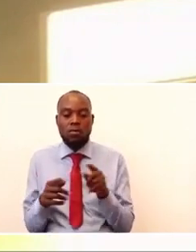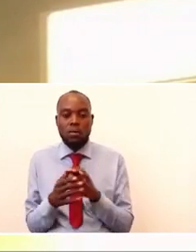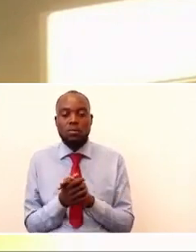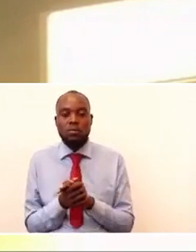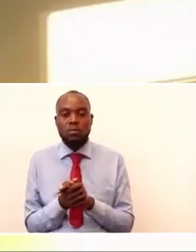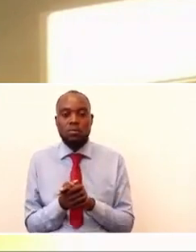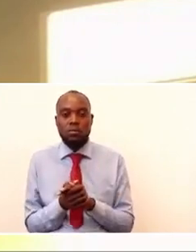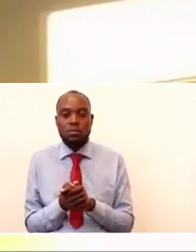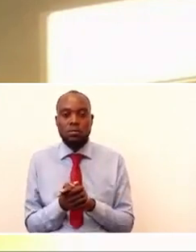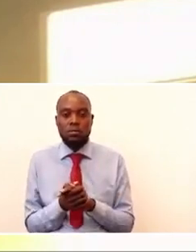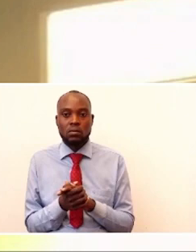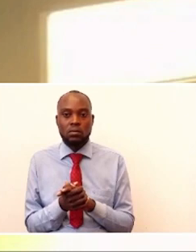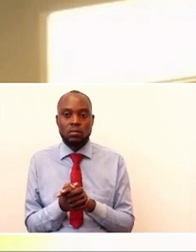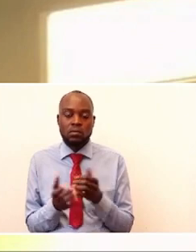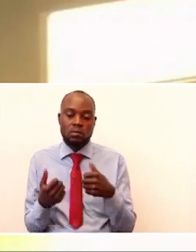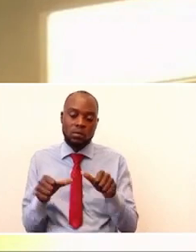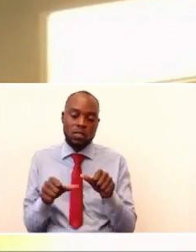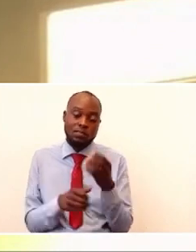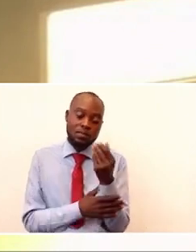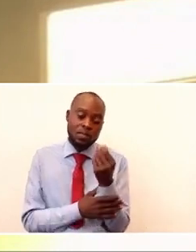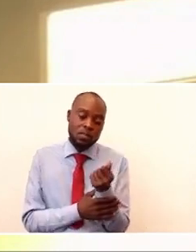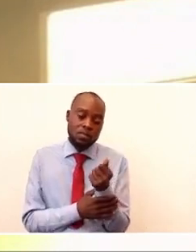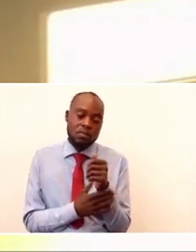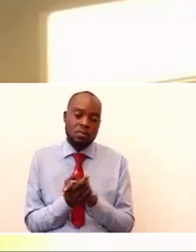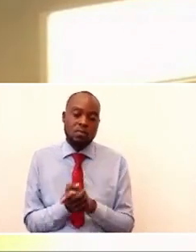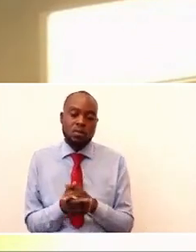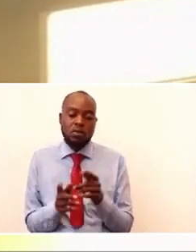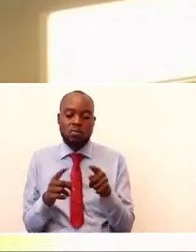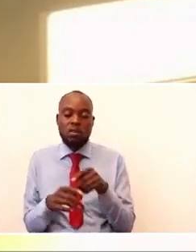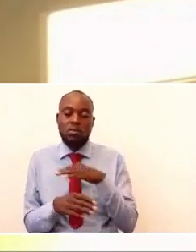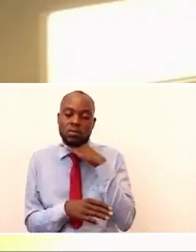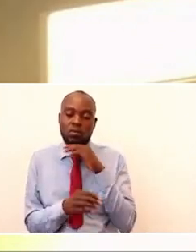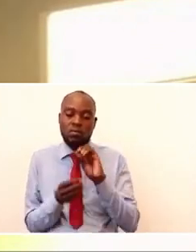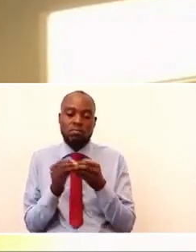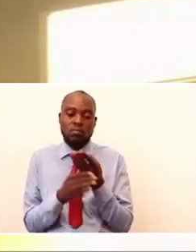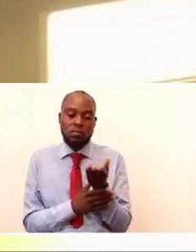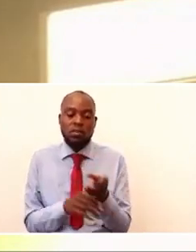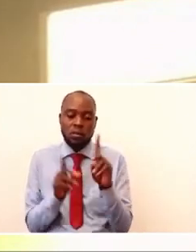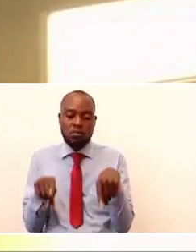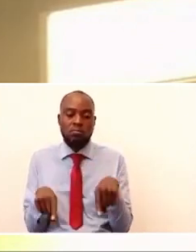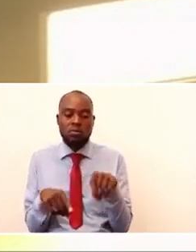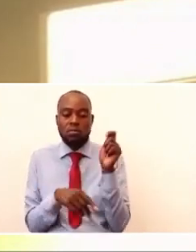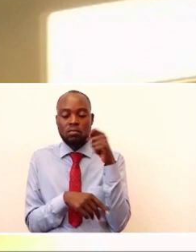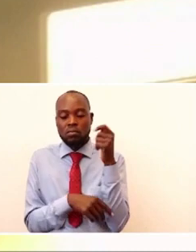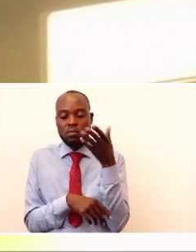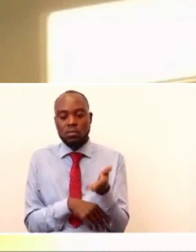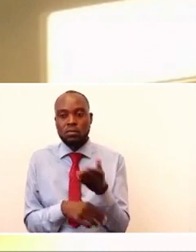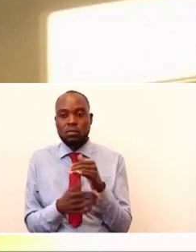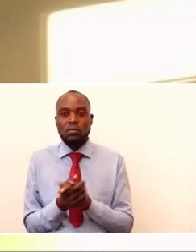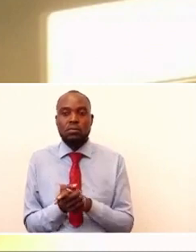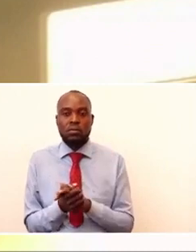take time and also charge a certain amount of money, and maybe they will be able to do this more easily just with a click of a button through a cell phone